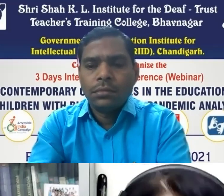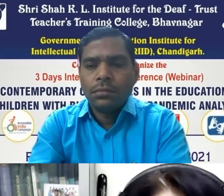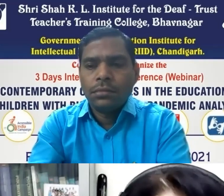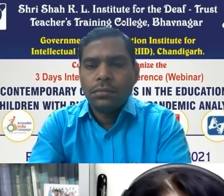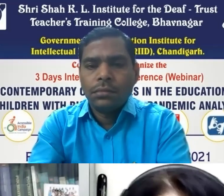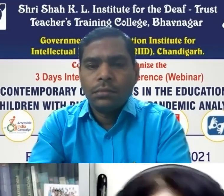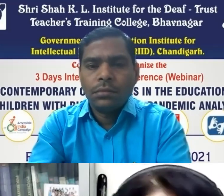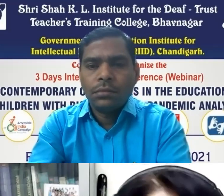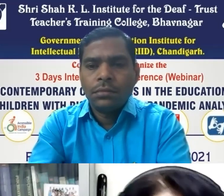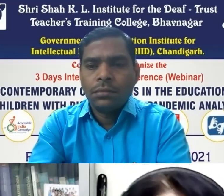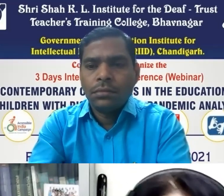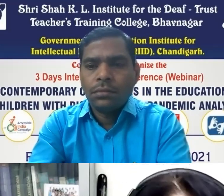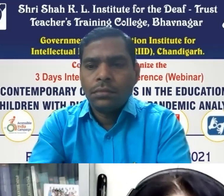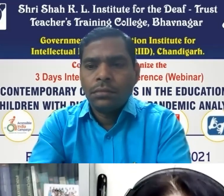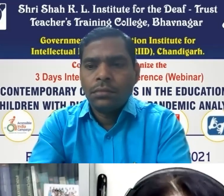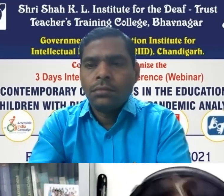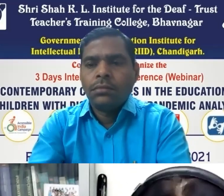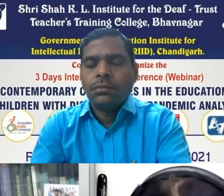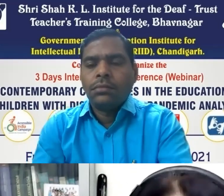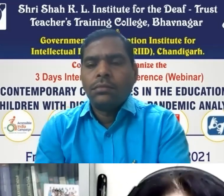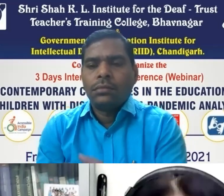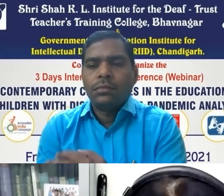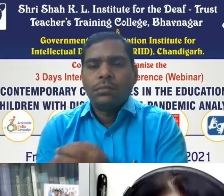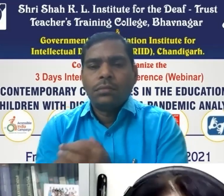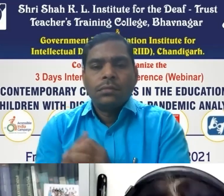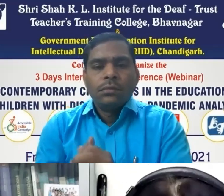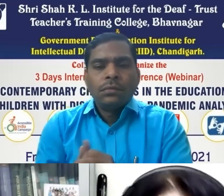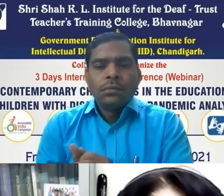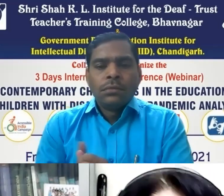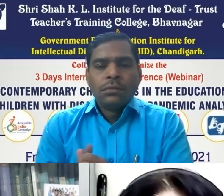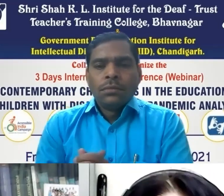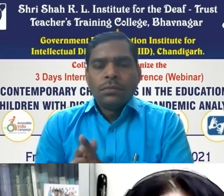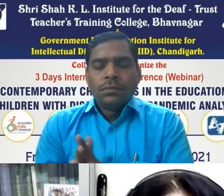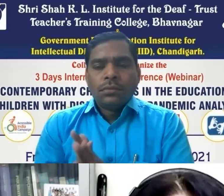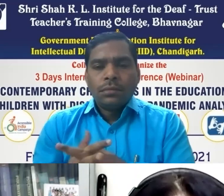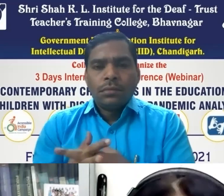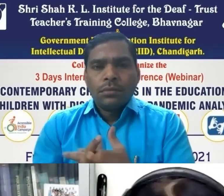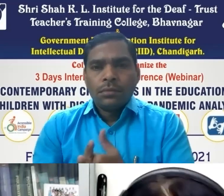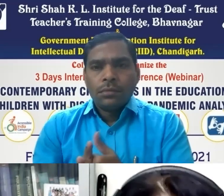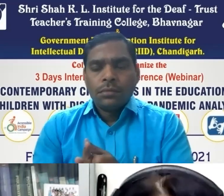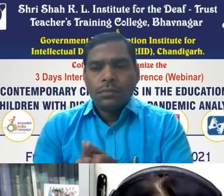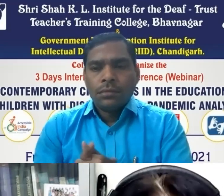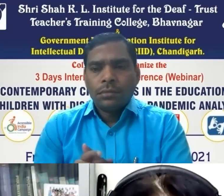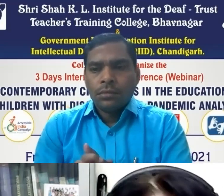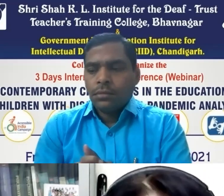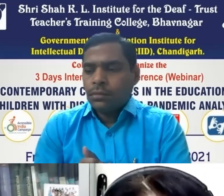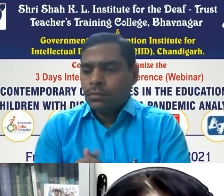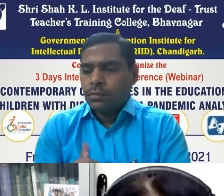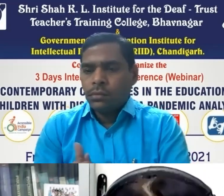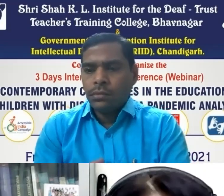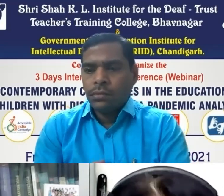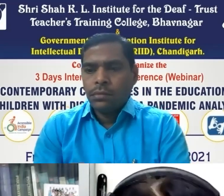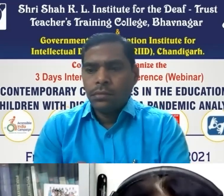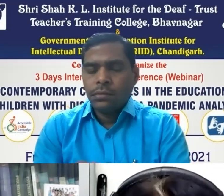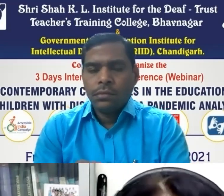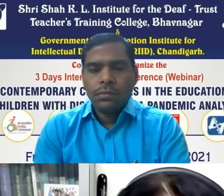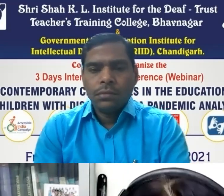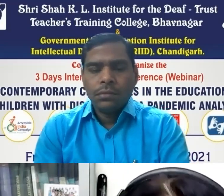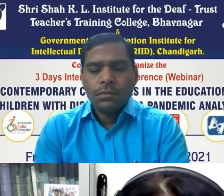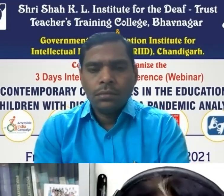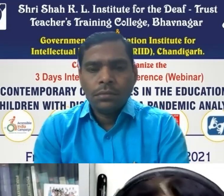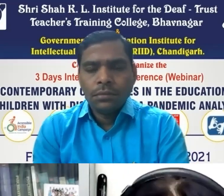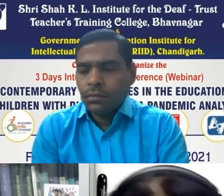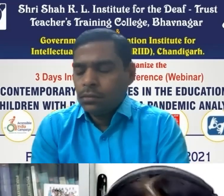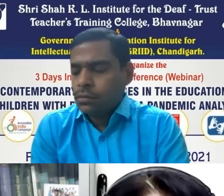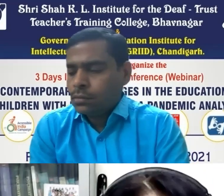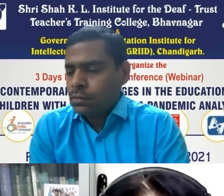on treatment for these. The biggest chunk, of course, is seizure disorder and ADHD. These two